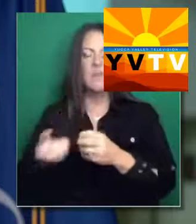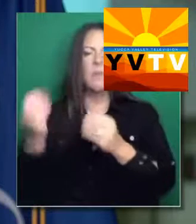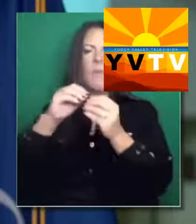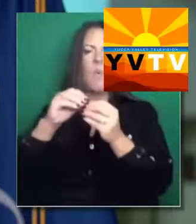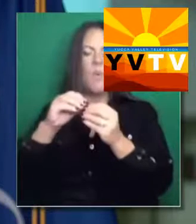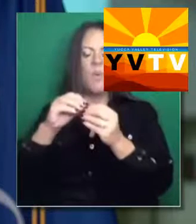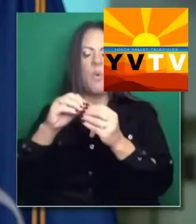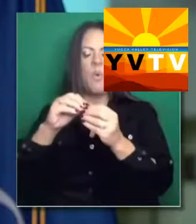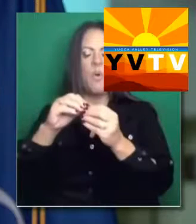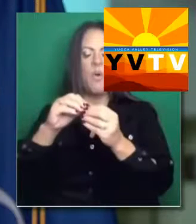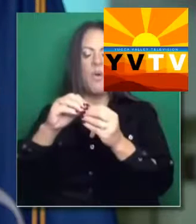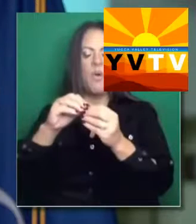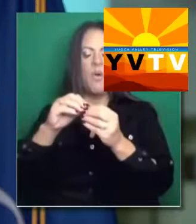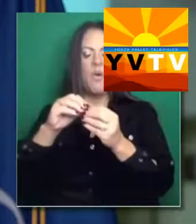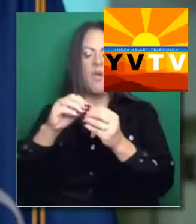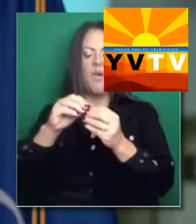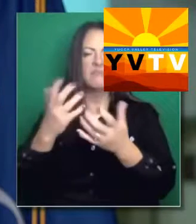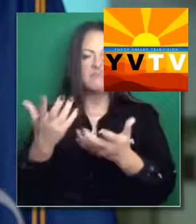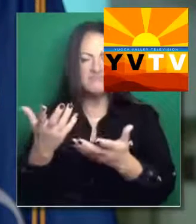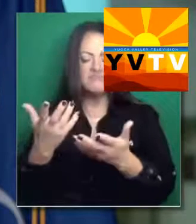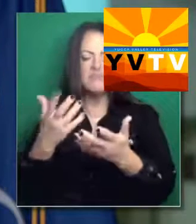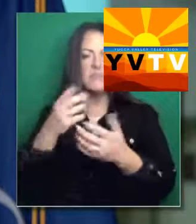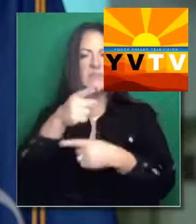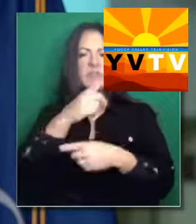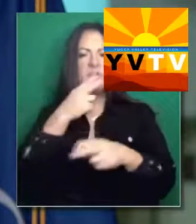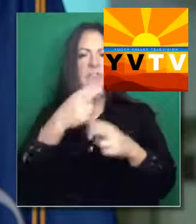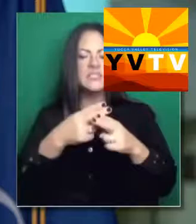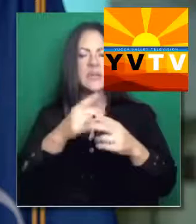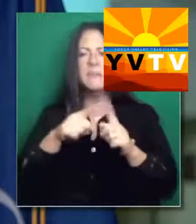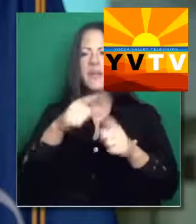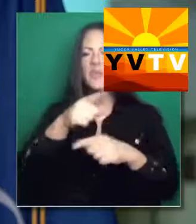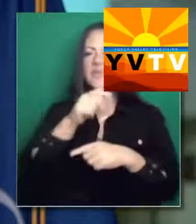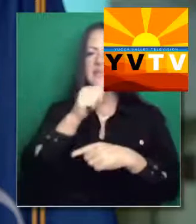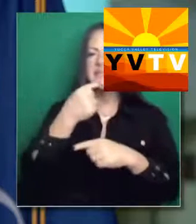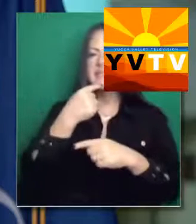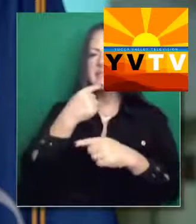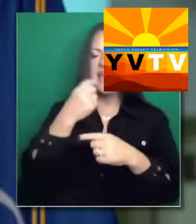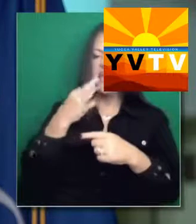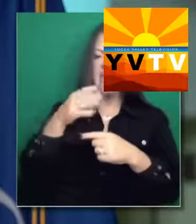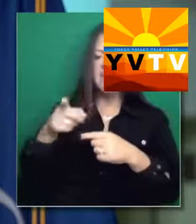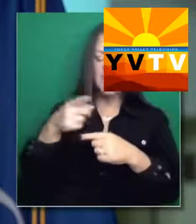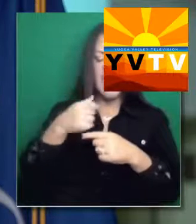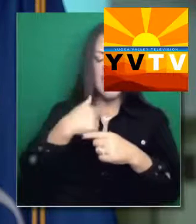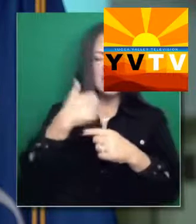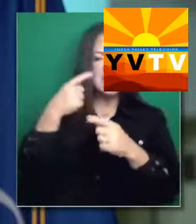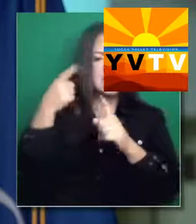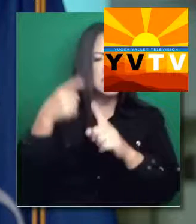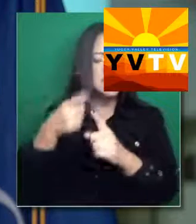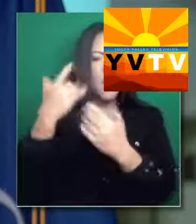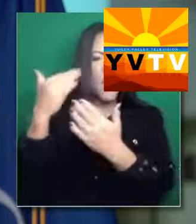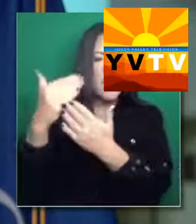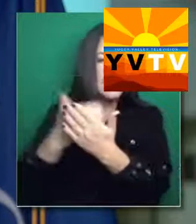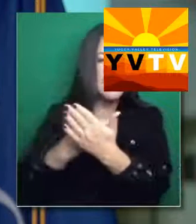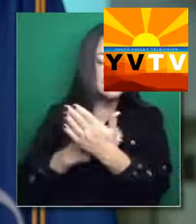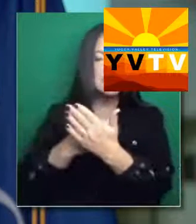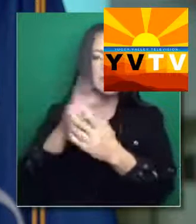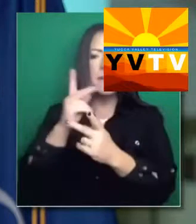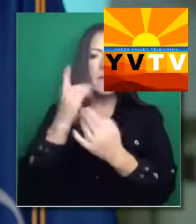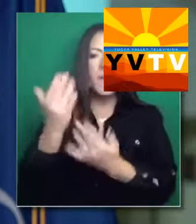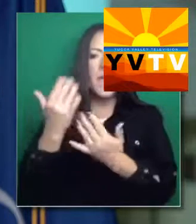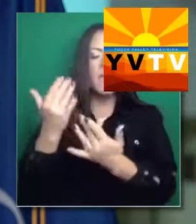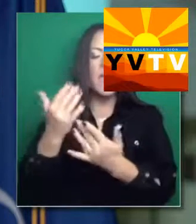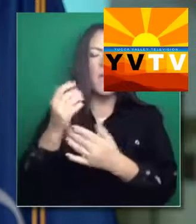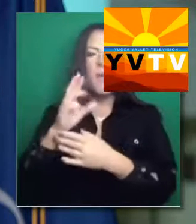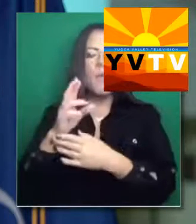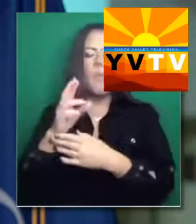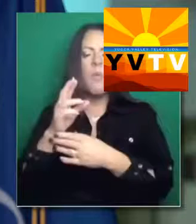there's a kind of a loose plan. So is there not a specific wait list or backup plan distribution list to